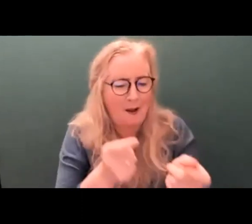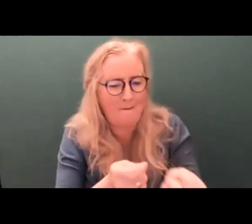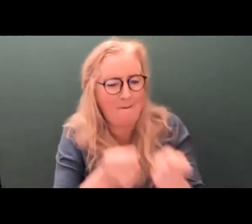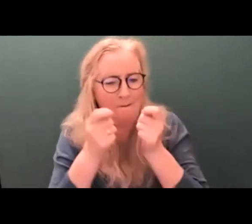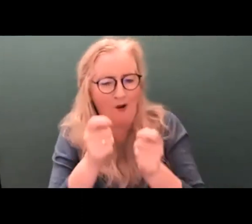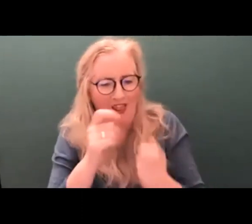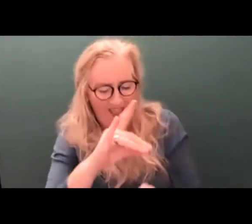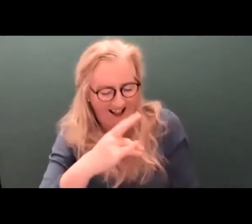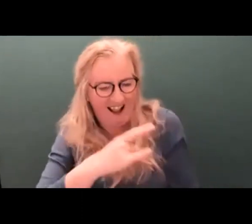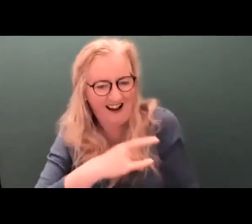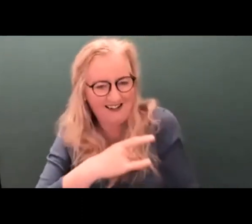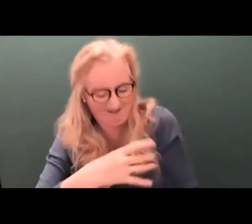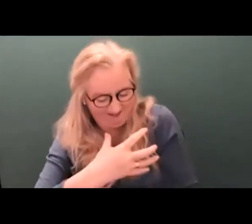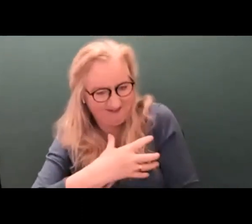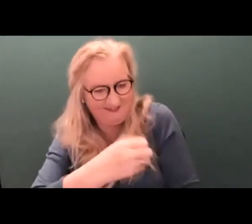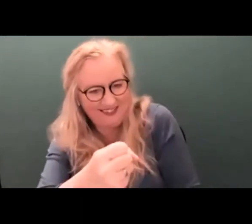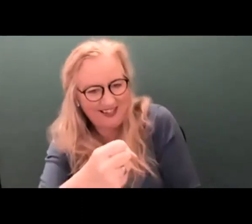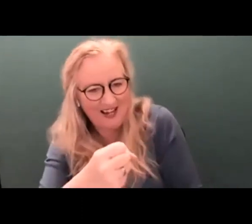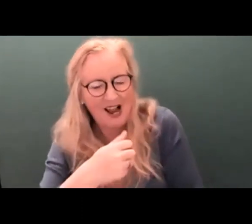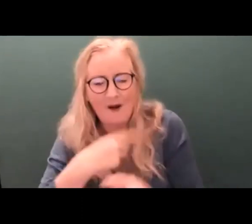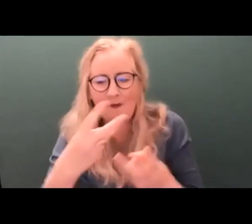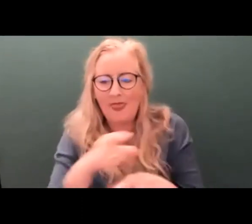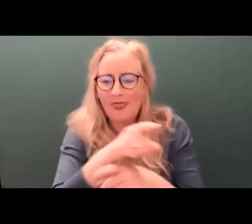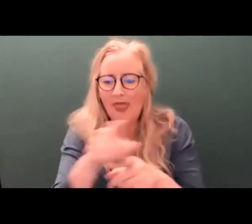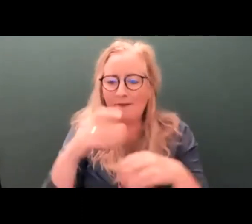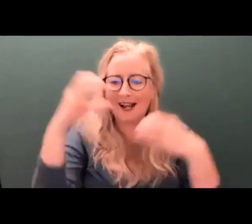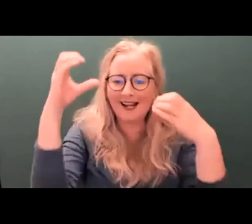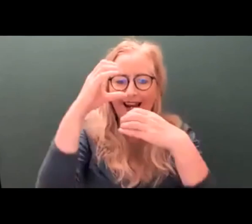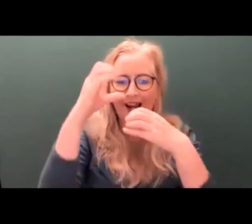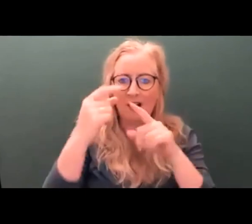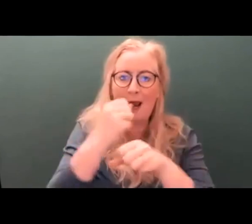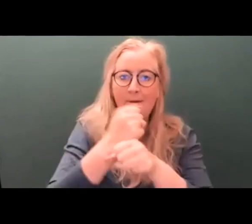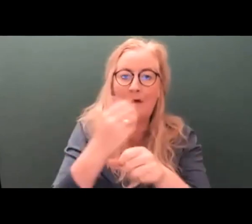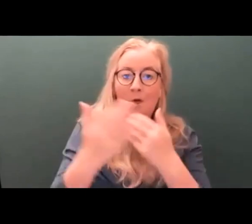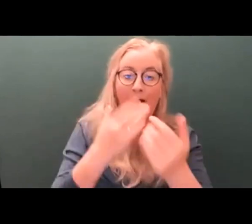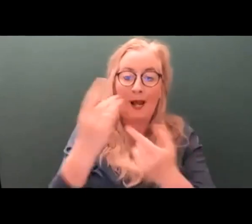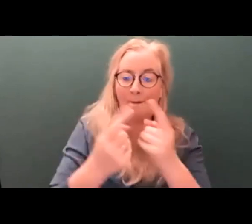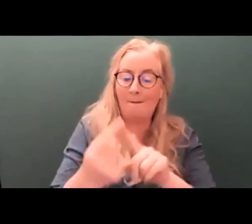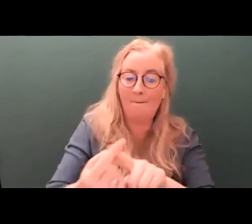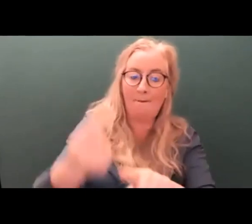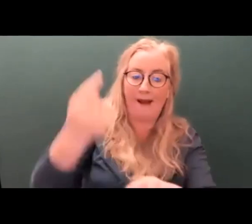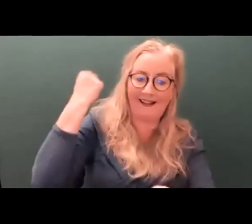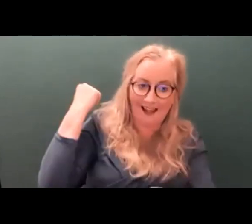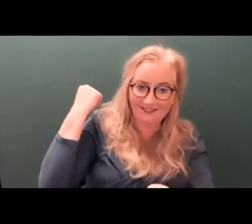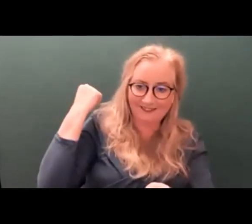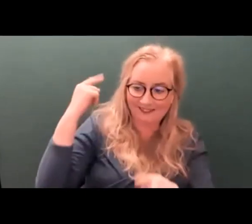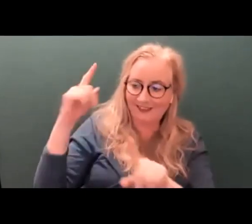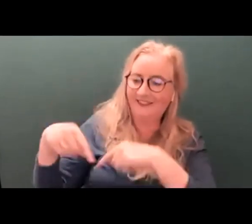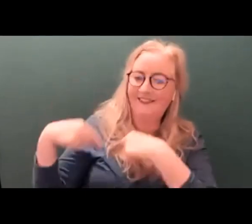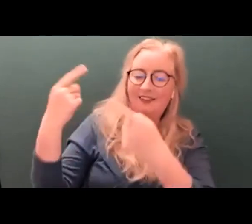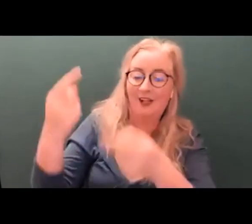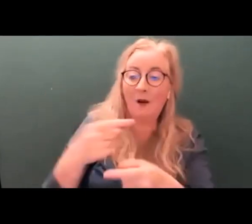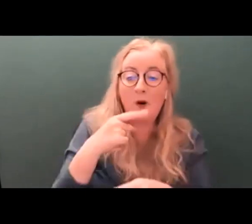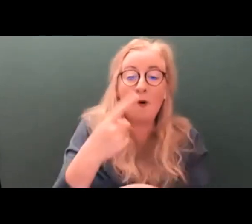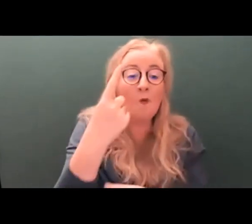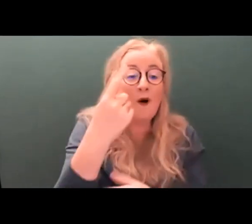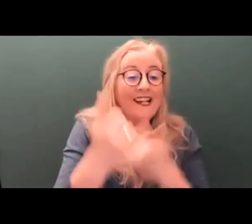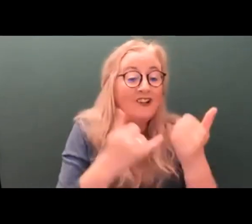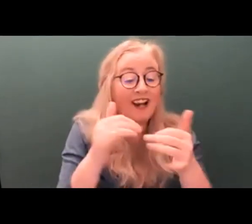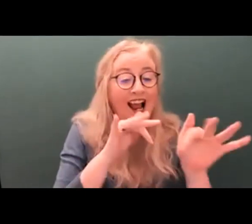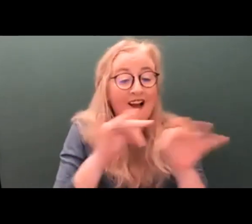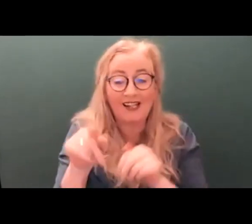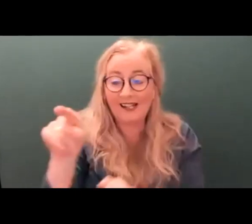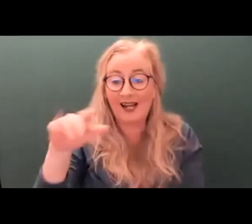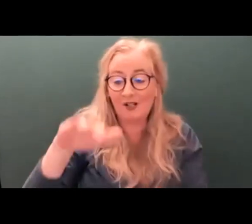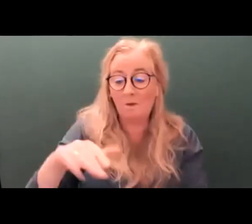so that they care about the then to the now. So about a year later, this little boy asked